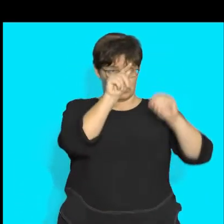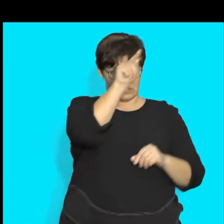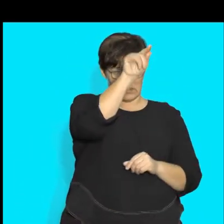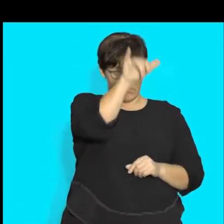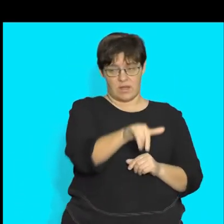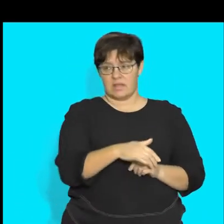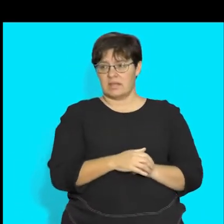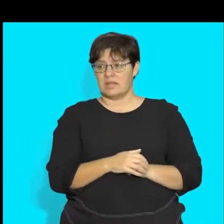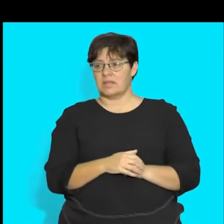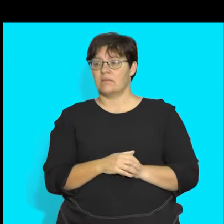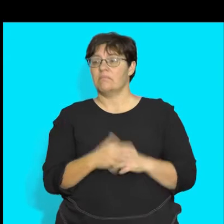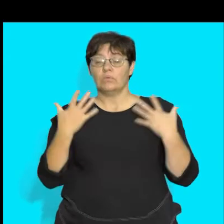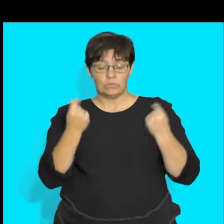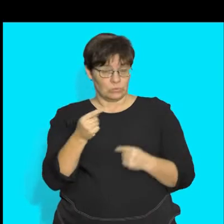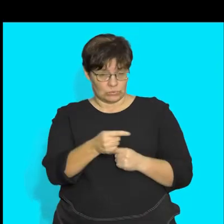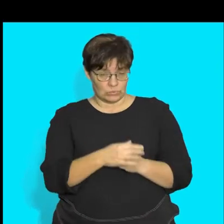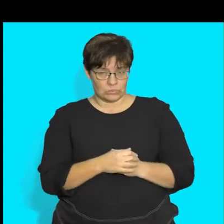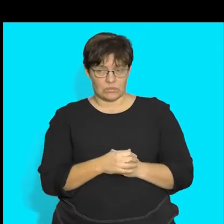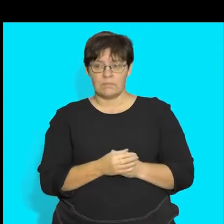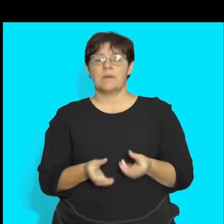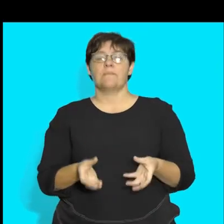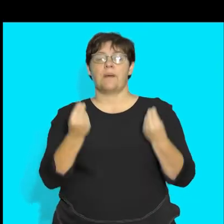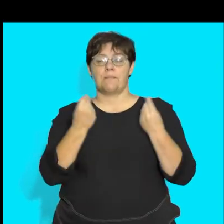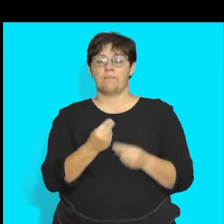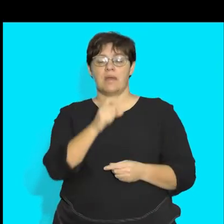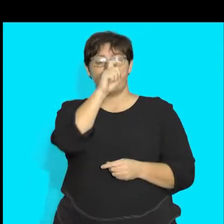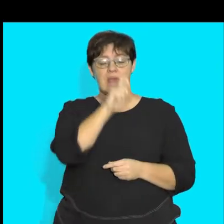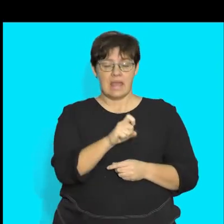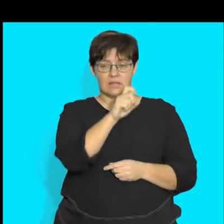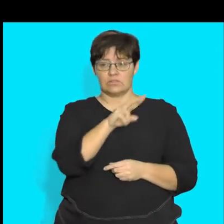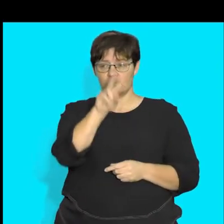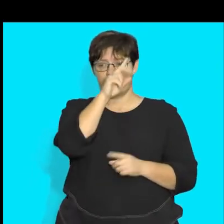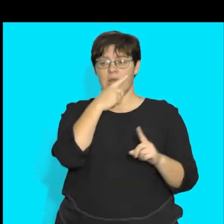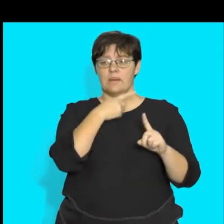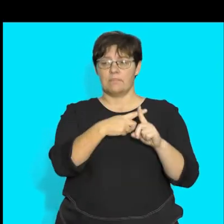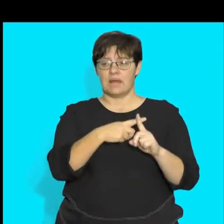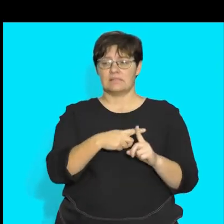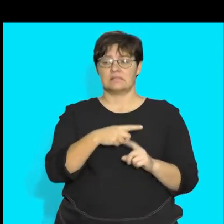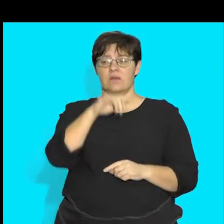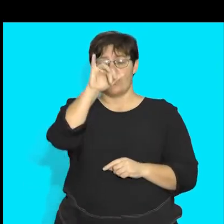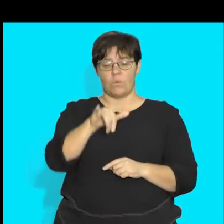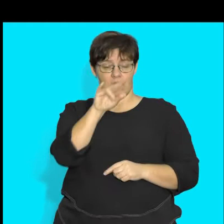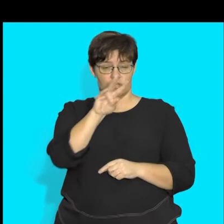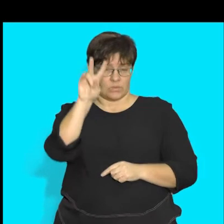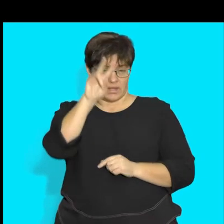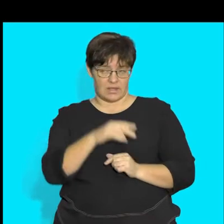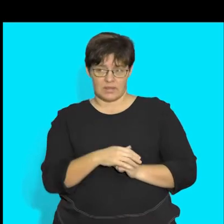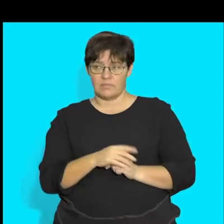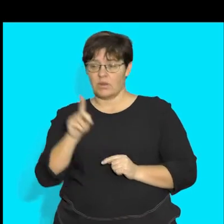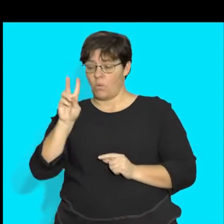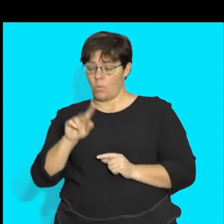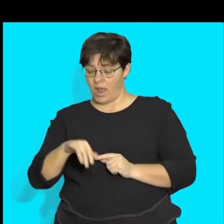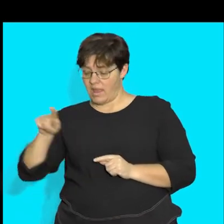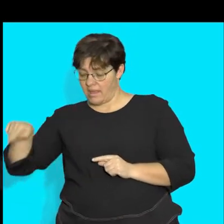y. If I do that, I'm going to get x squared plus y squared, but now